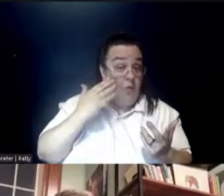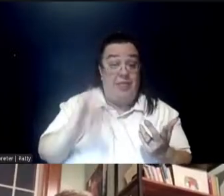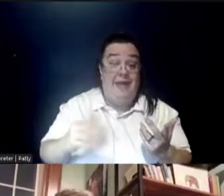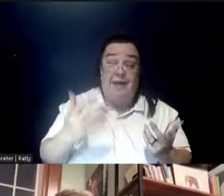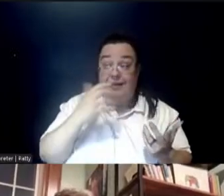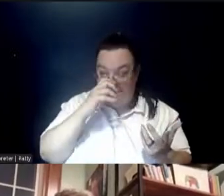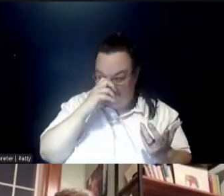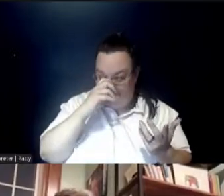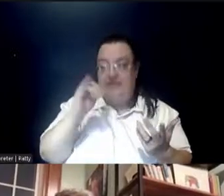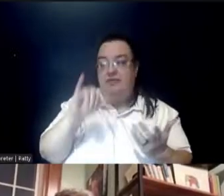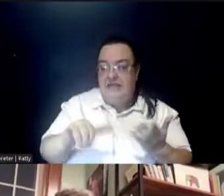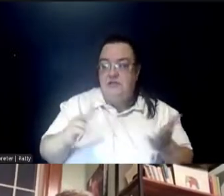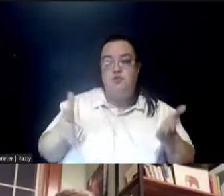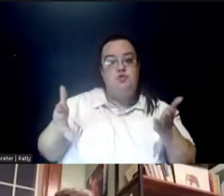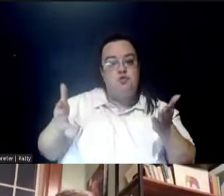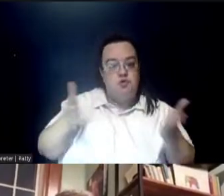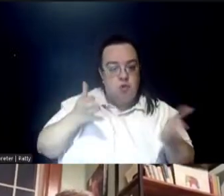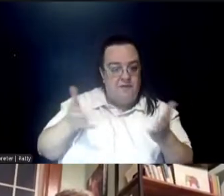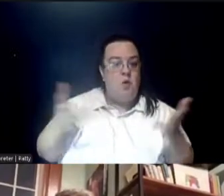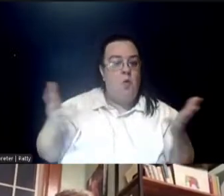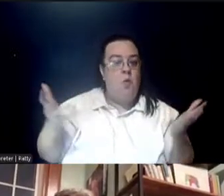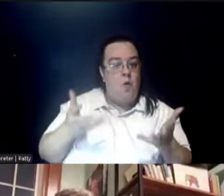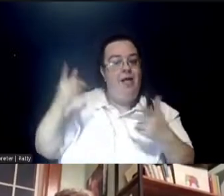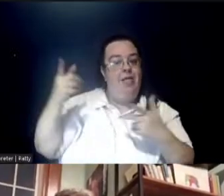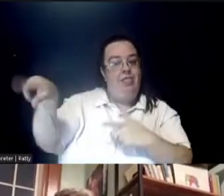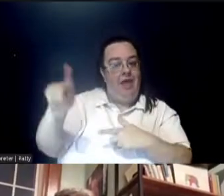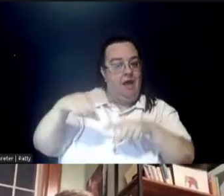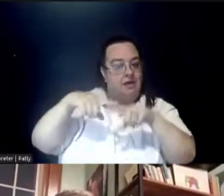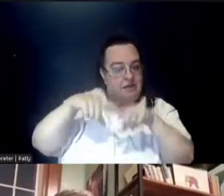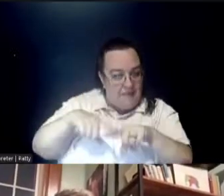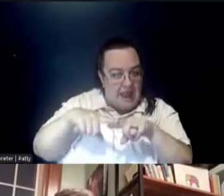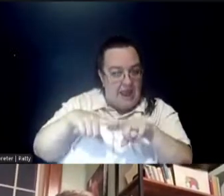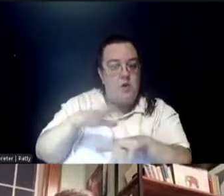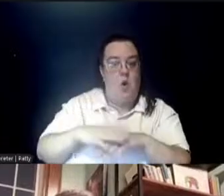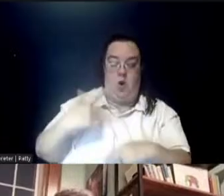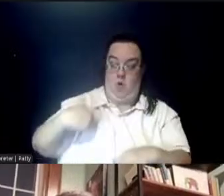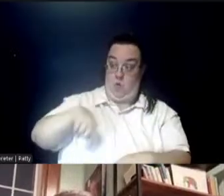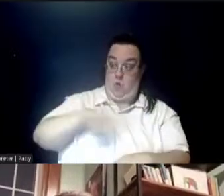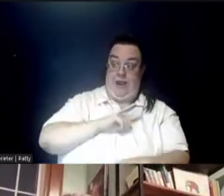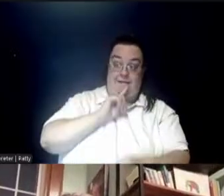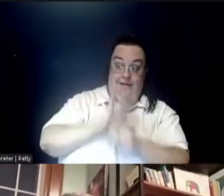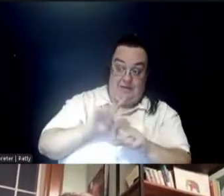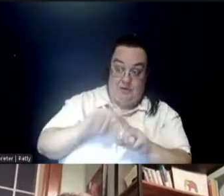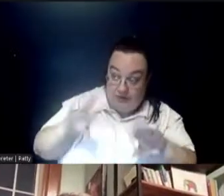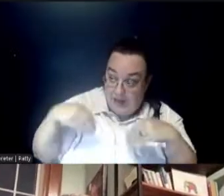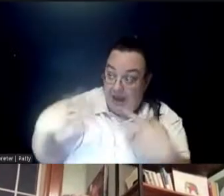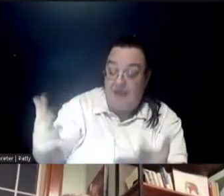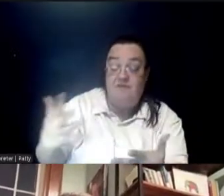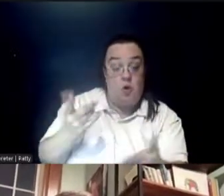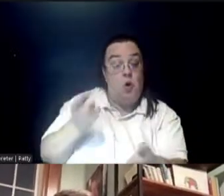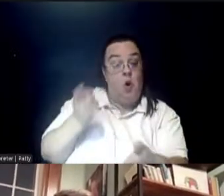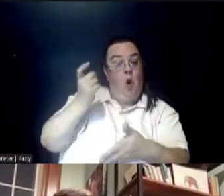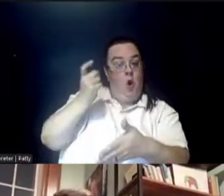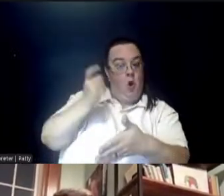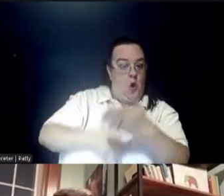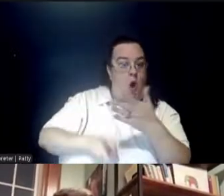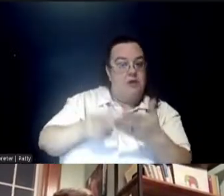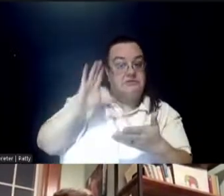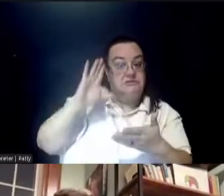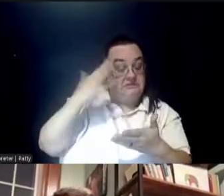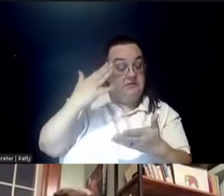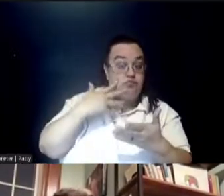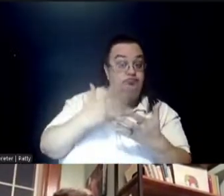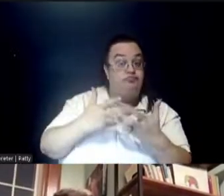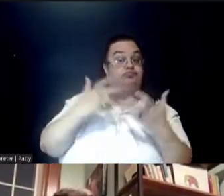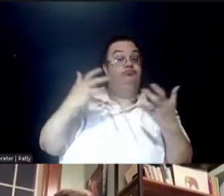the services that they depend on, that we're committed to delivering, cost this seemingly very large amount of